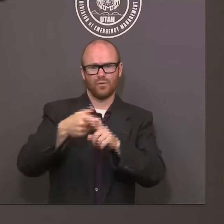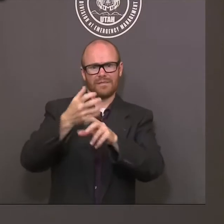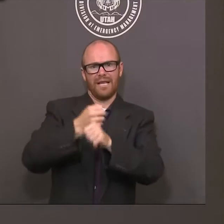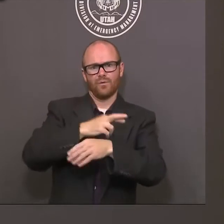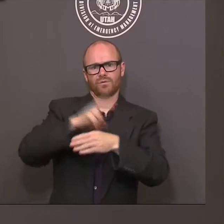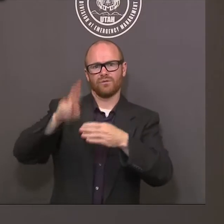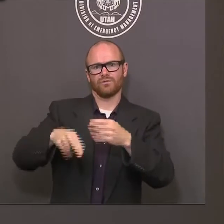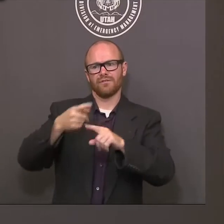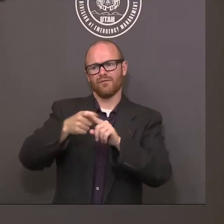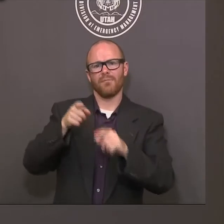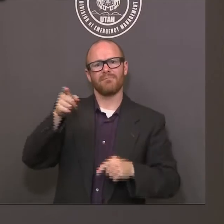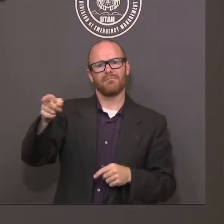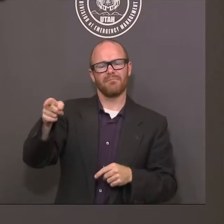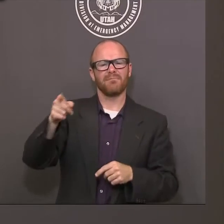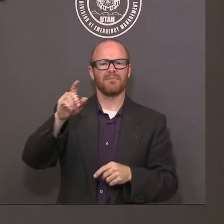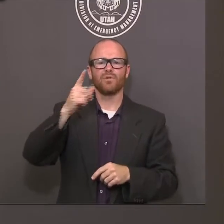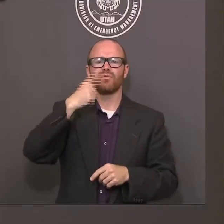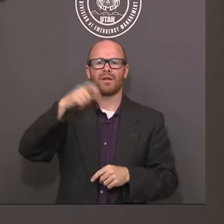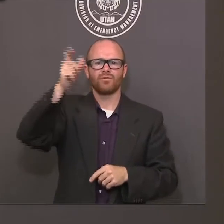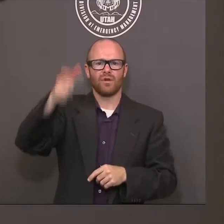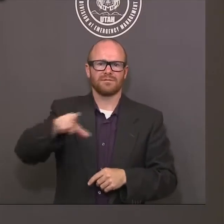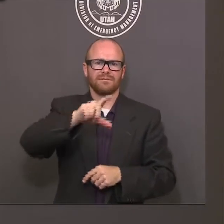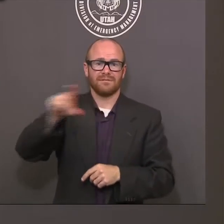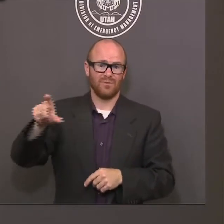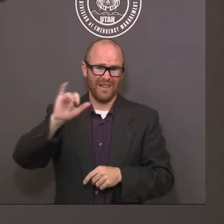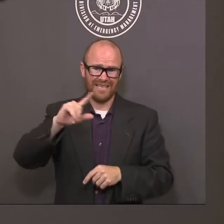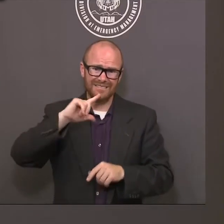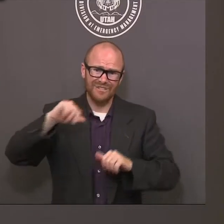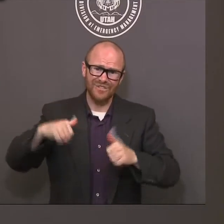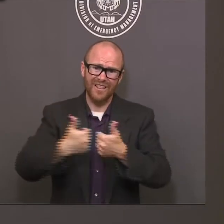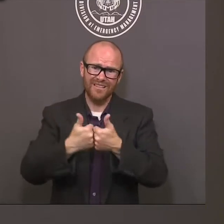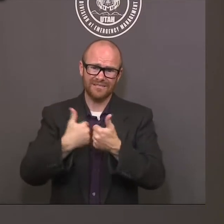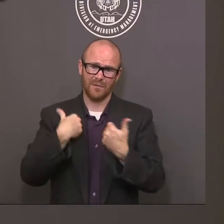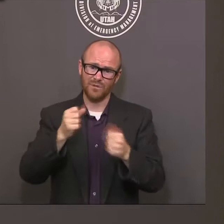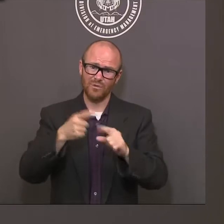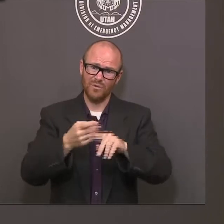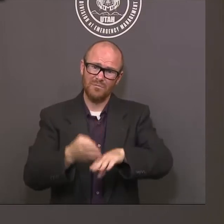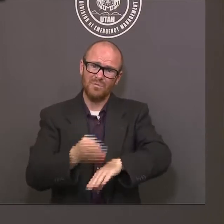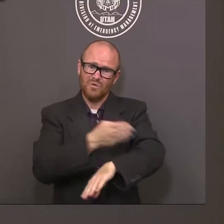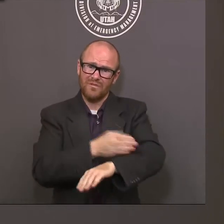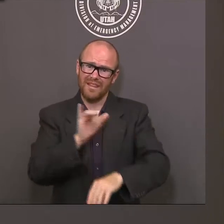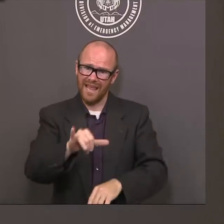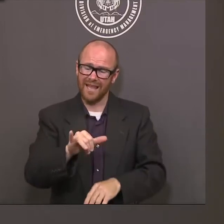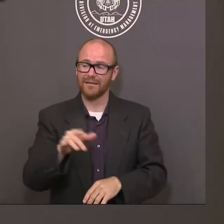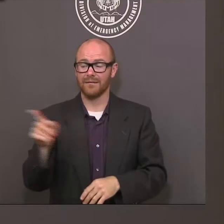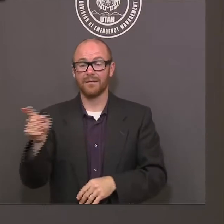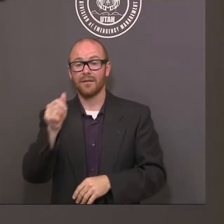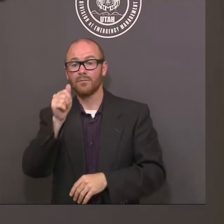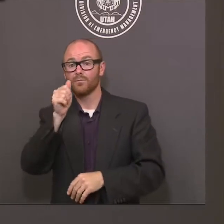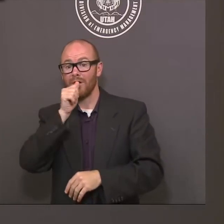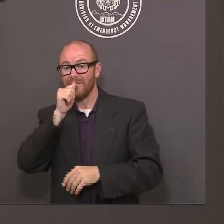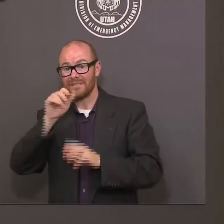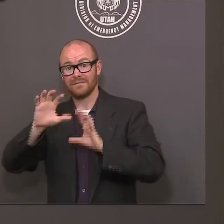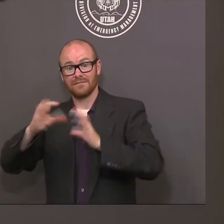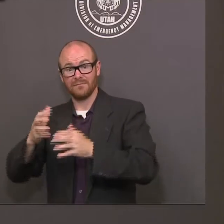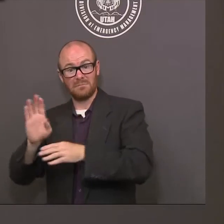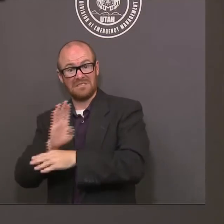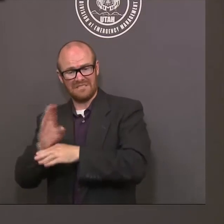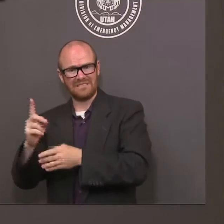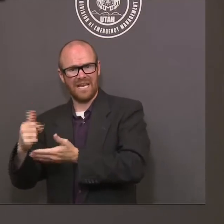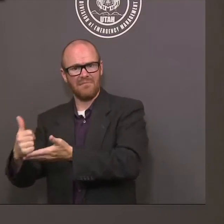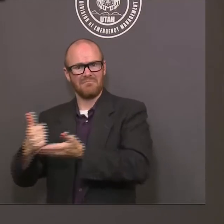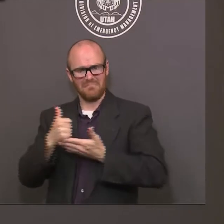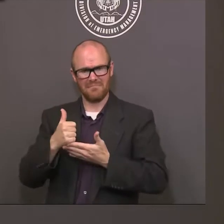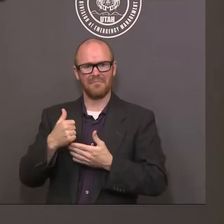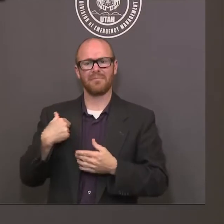So testing is a challenge. We're going to continue to work on it to improve it. We've had the private sector step up. We have